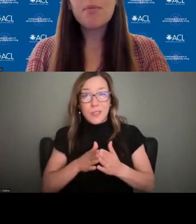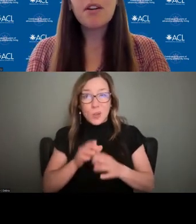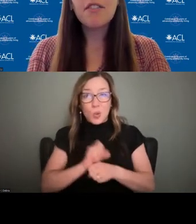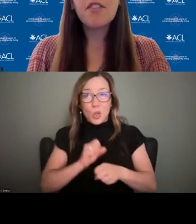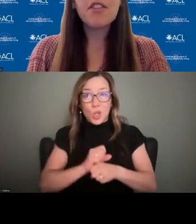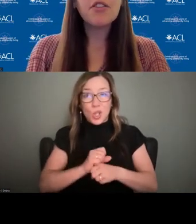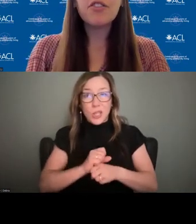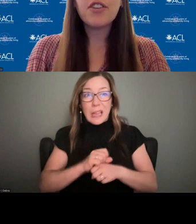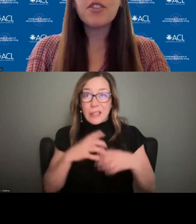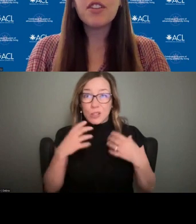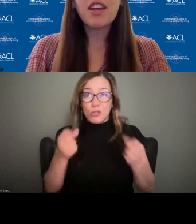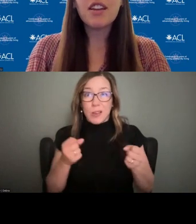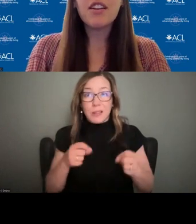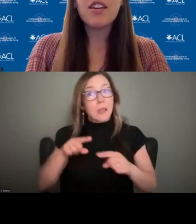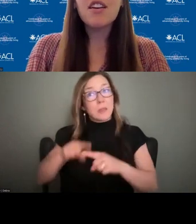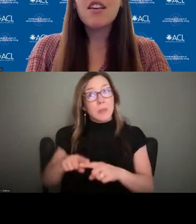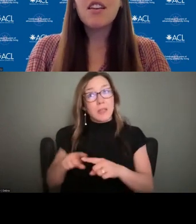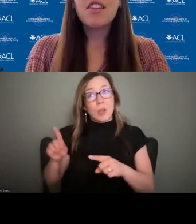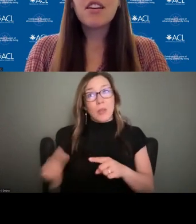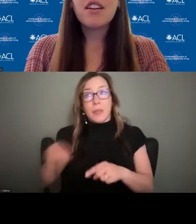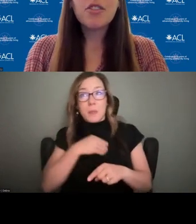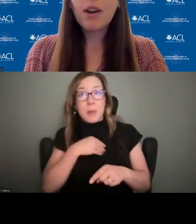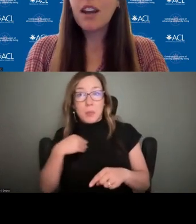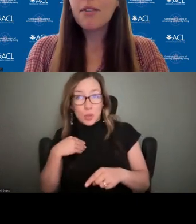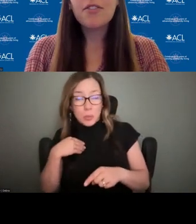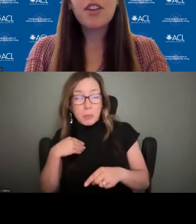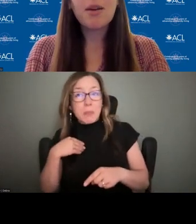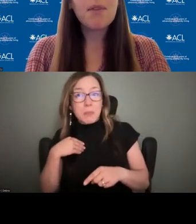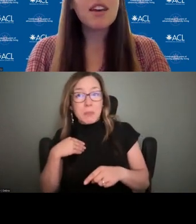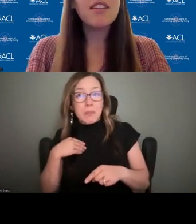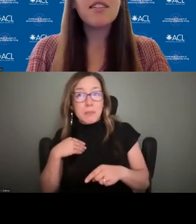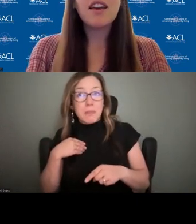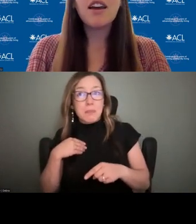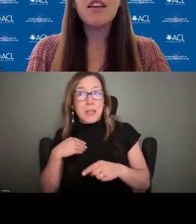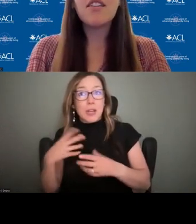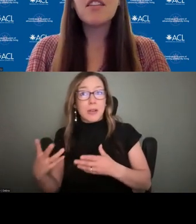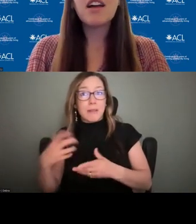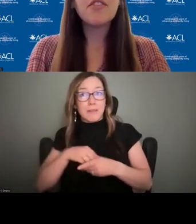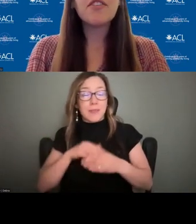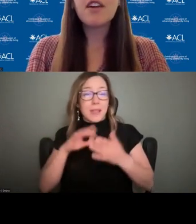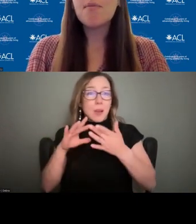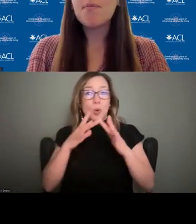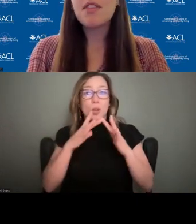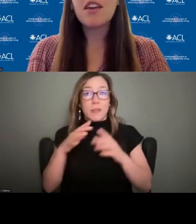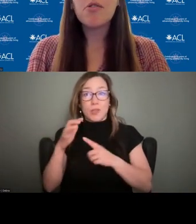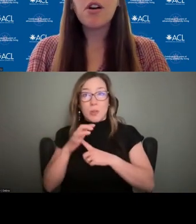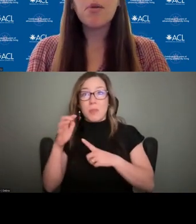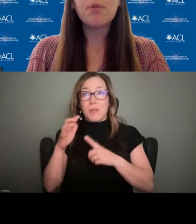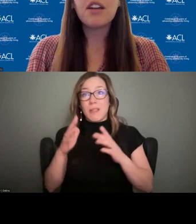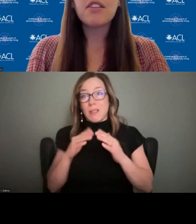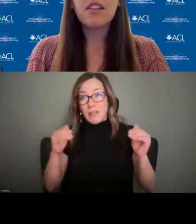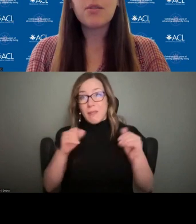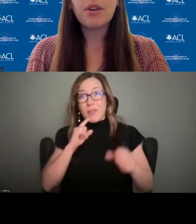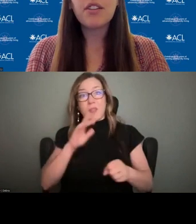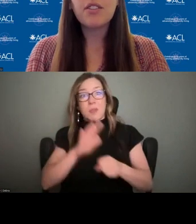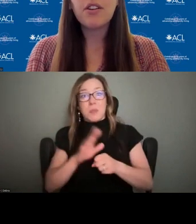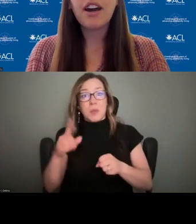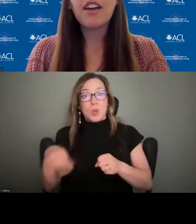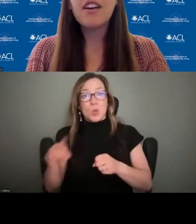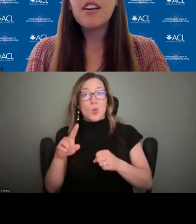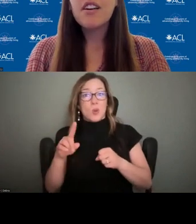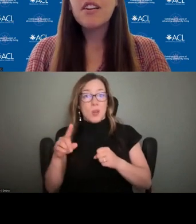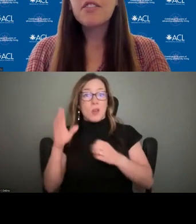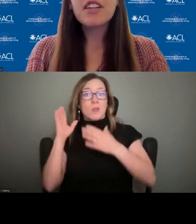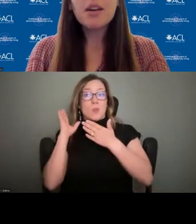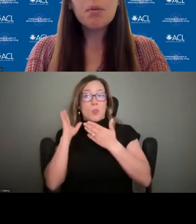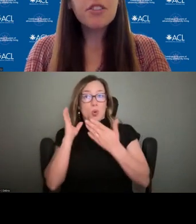the membership of those folks in the Nationwide Network of Champions and the level of commitment that you all bring to this work.